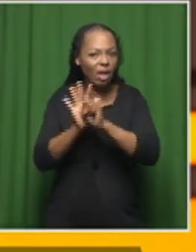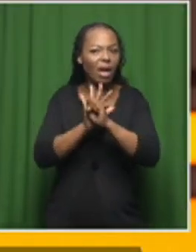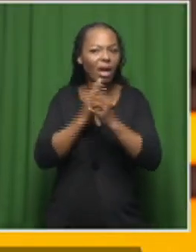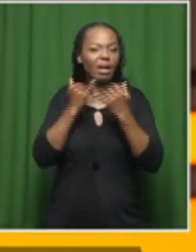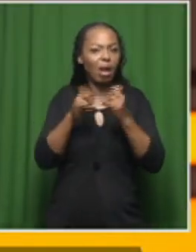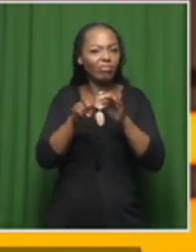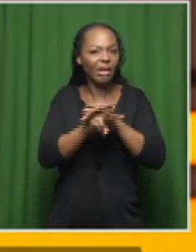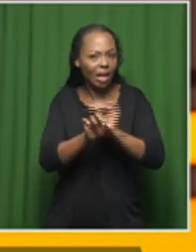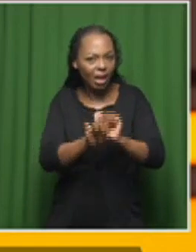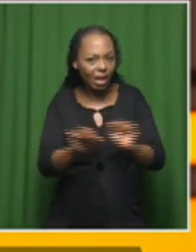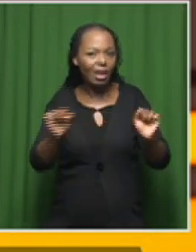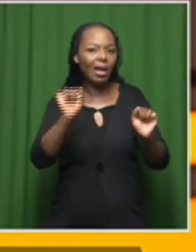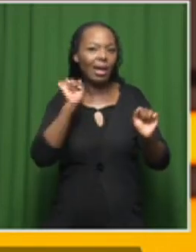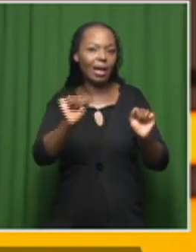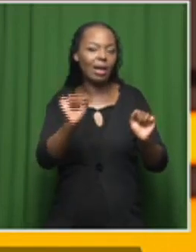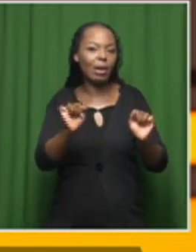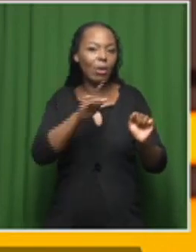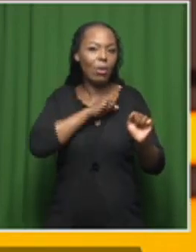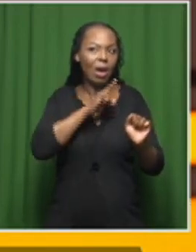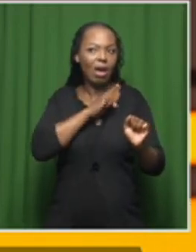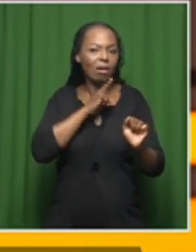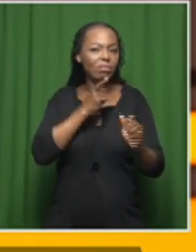I was in an area that was seen as